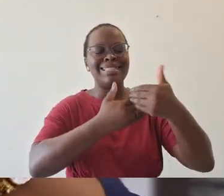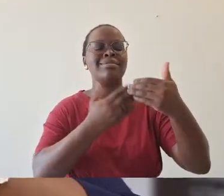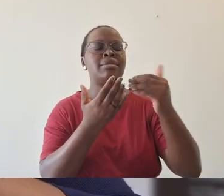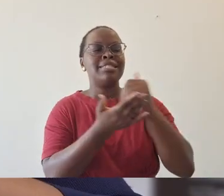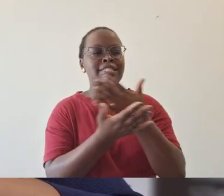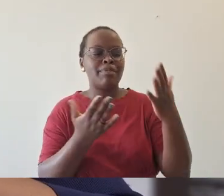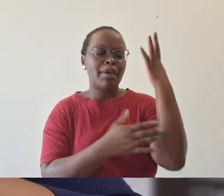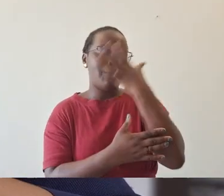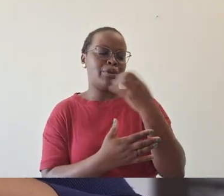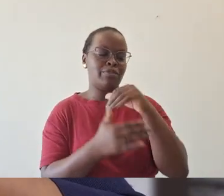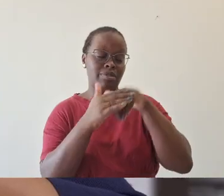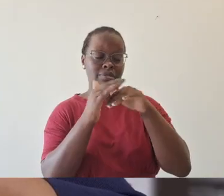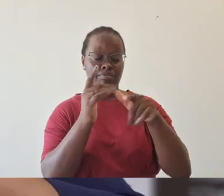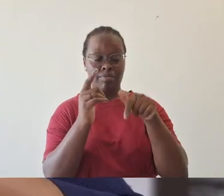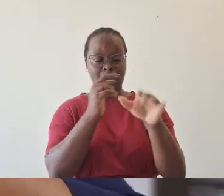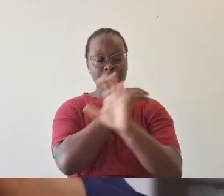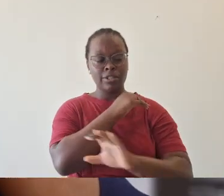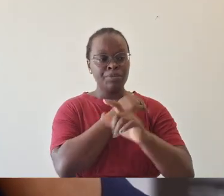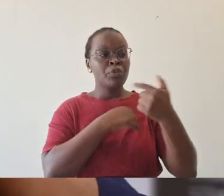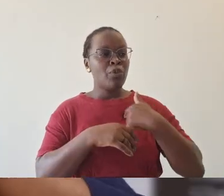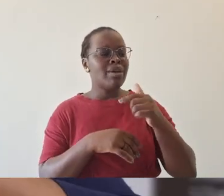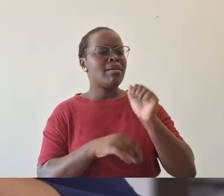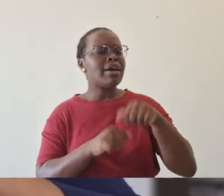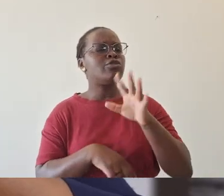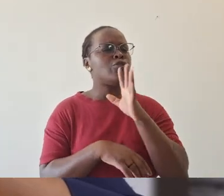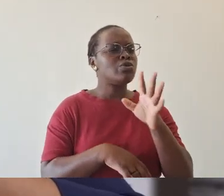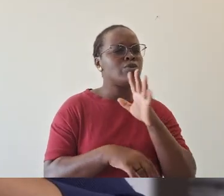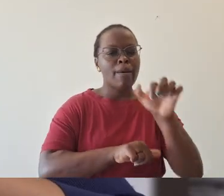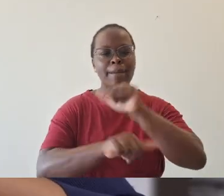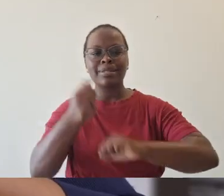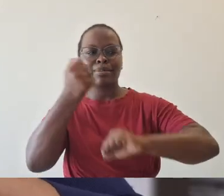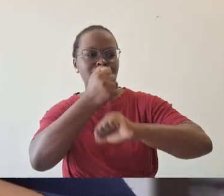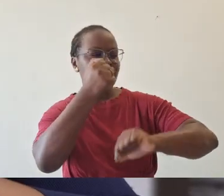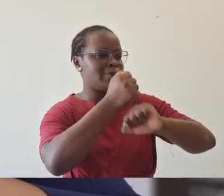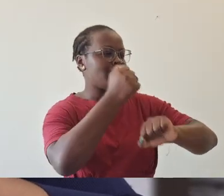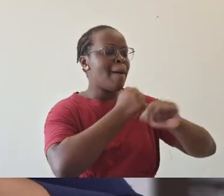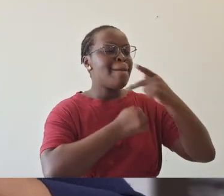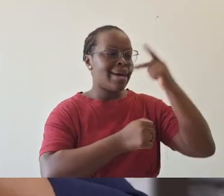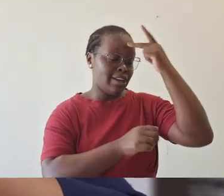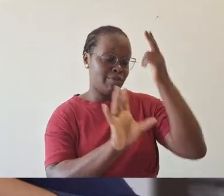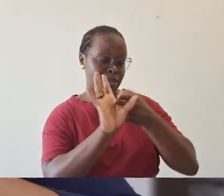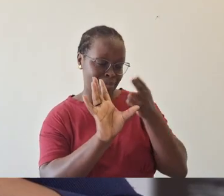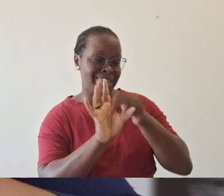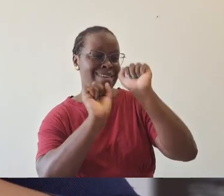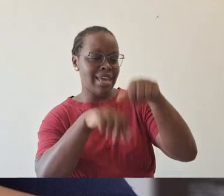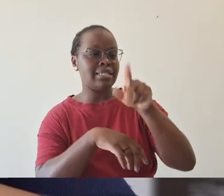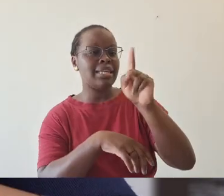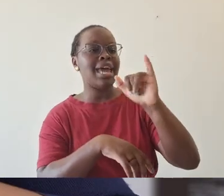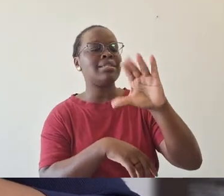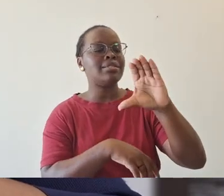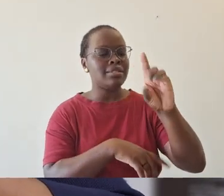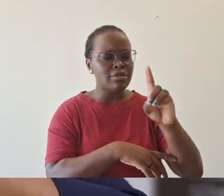something beautiful in this country. We will talk about supporting parental engagement. Government, especially KICD, is doing a lot.